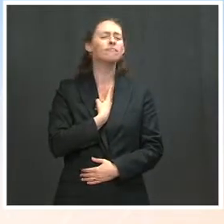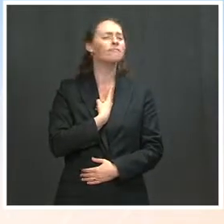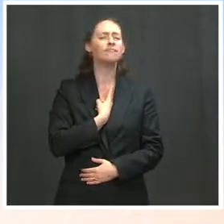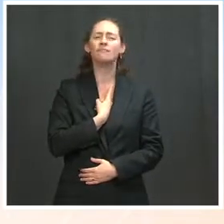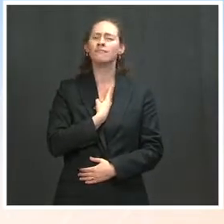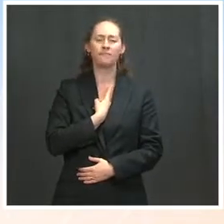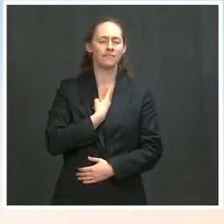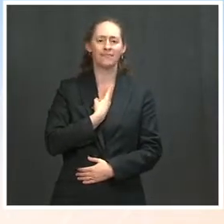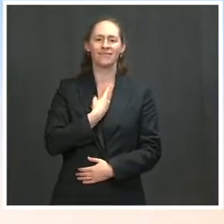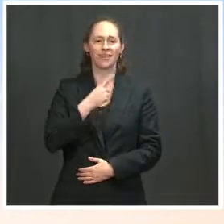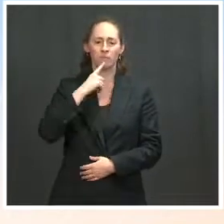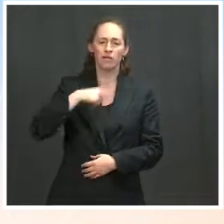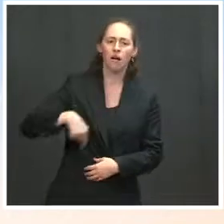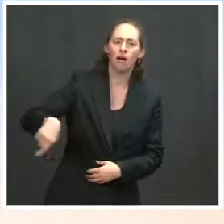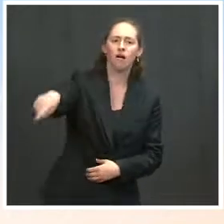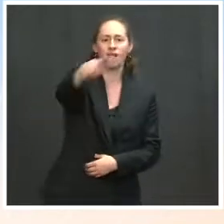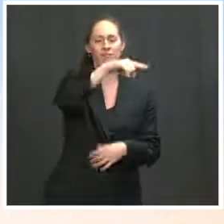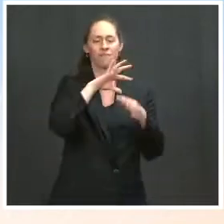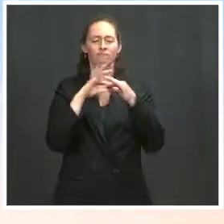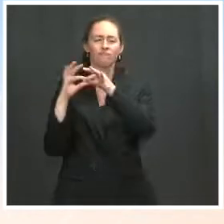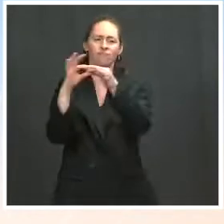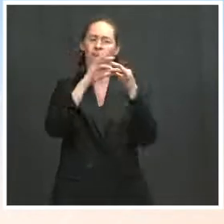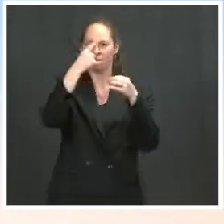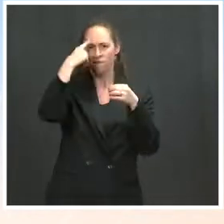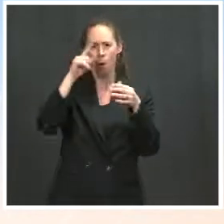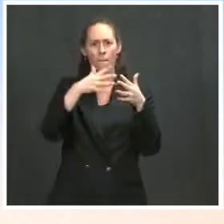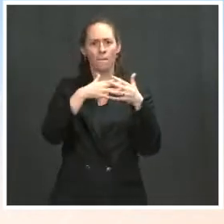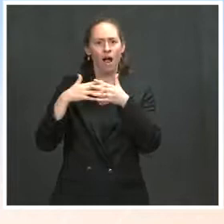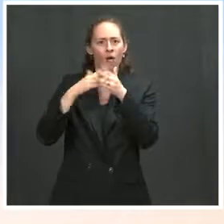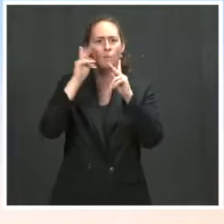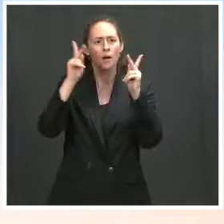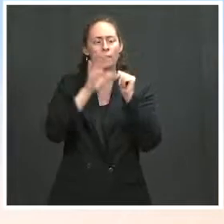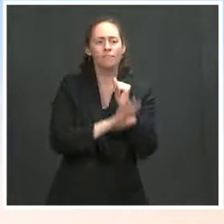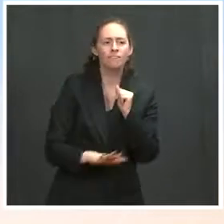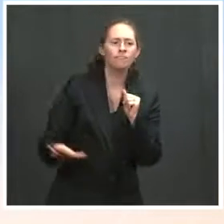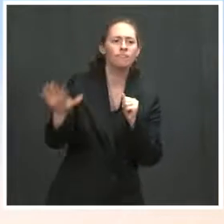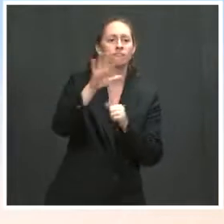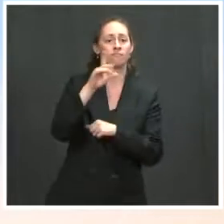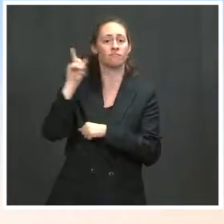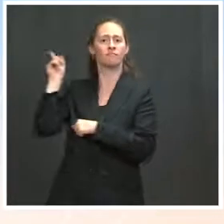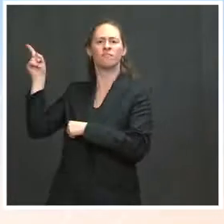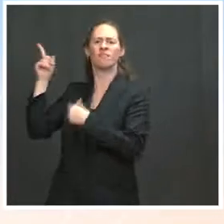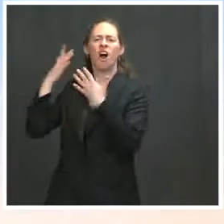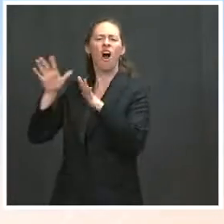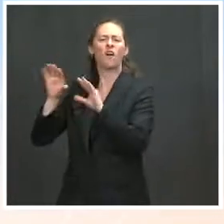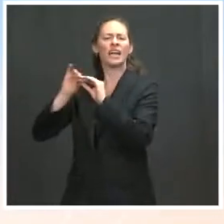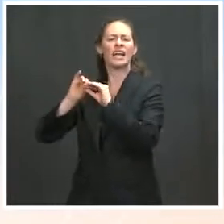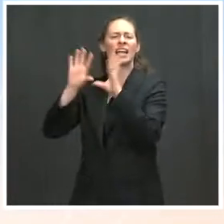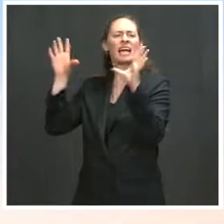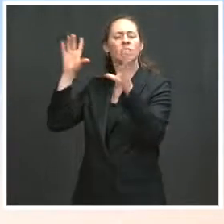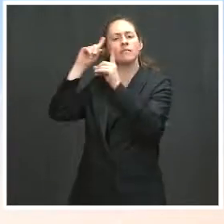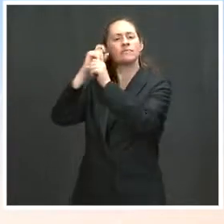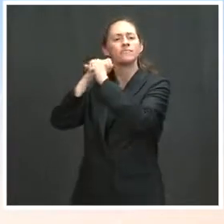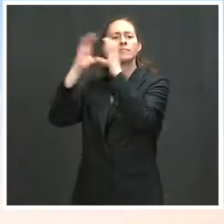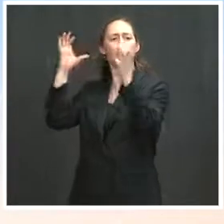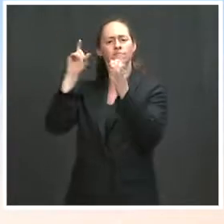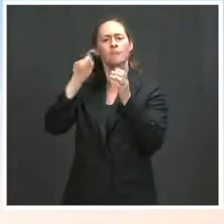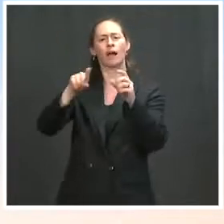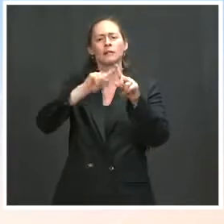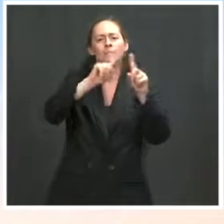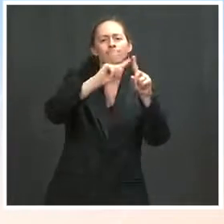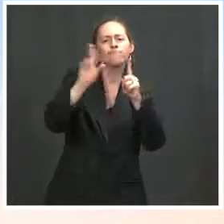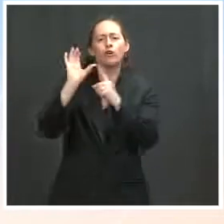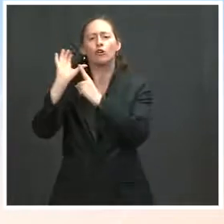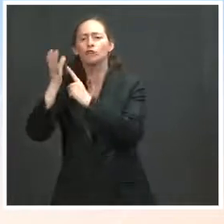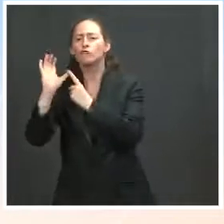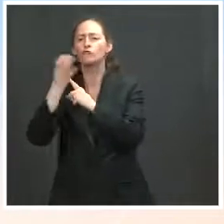of the American people. Clearly, the president believes in representation matters, and I appreciate him giving me